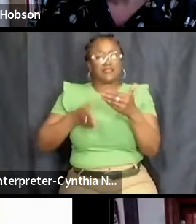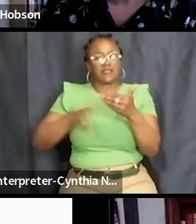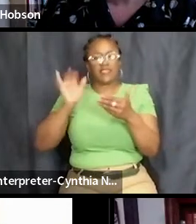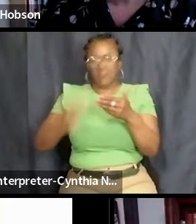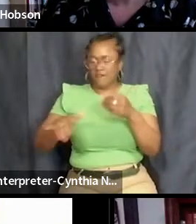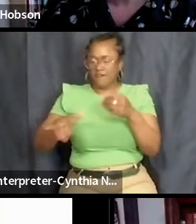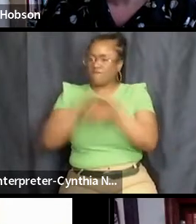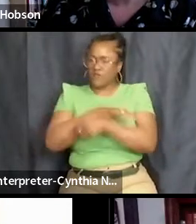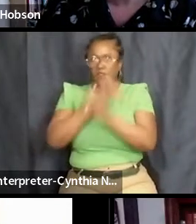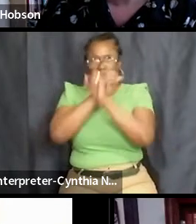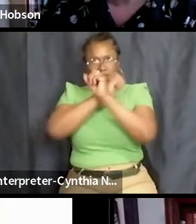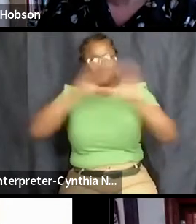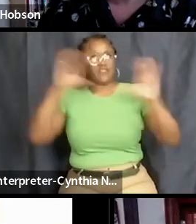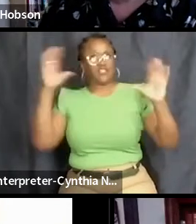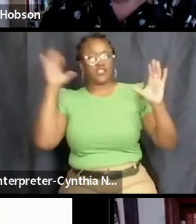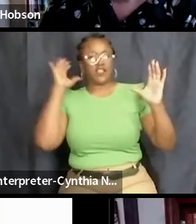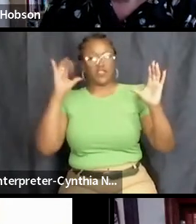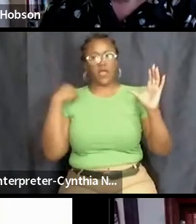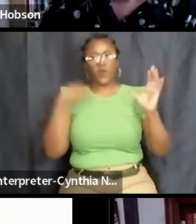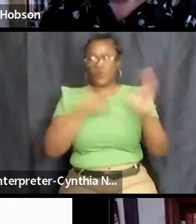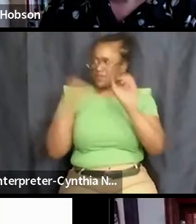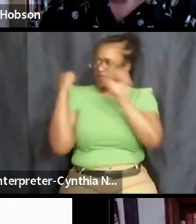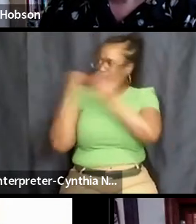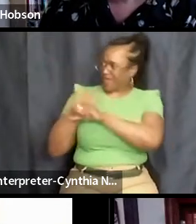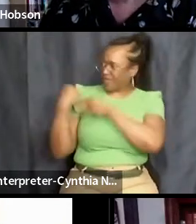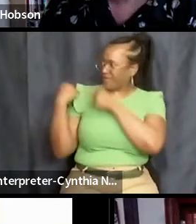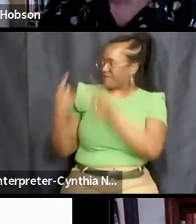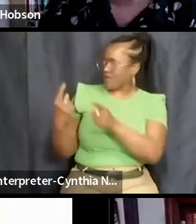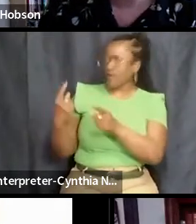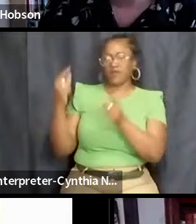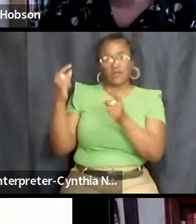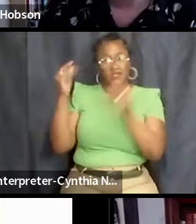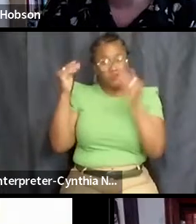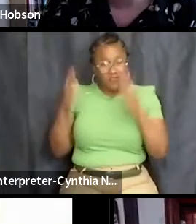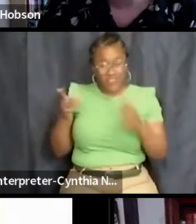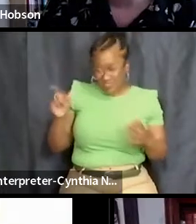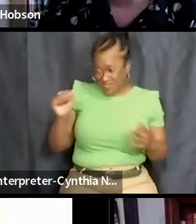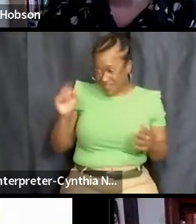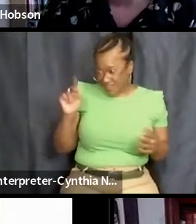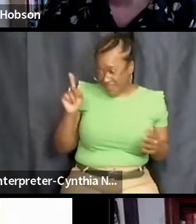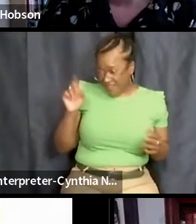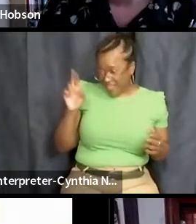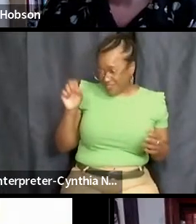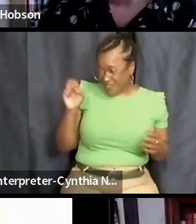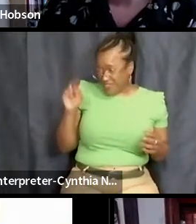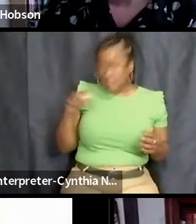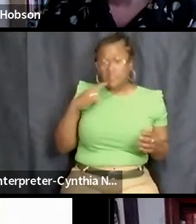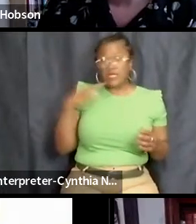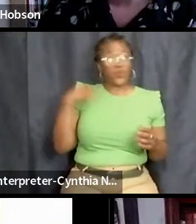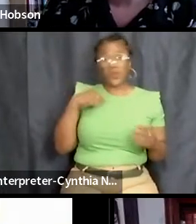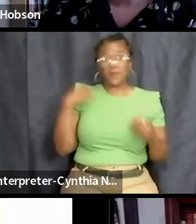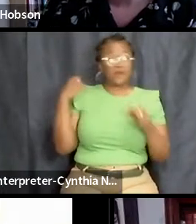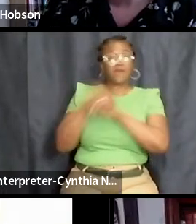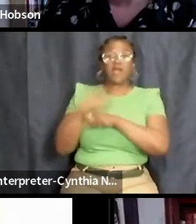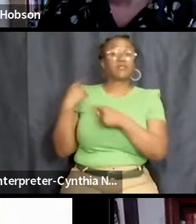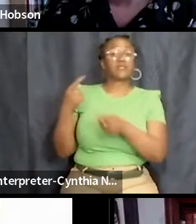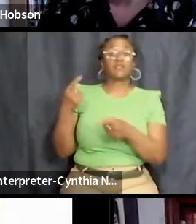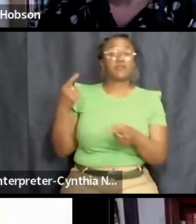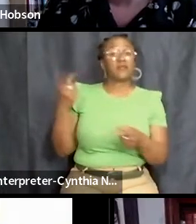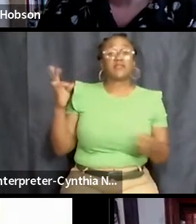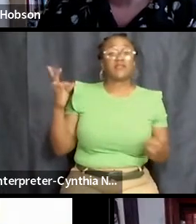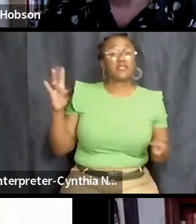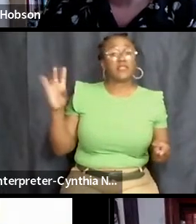full vision that we have been fighting for, as Professor Anderson pointed out, since the 17th